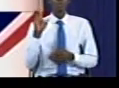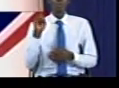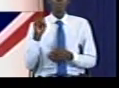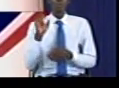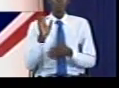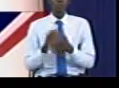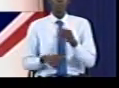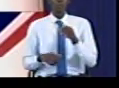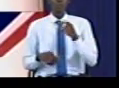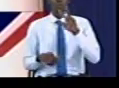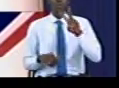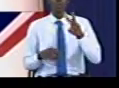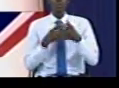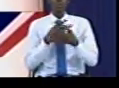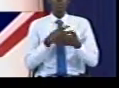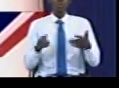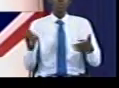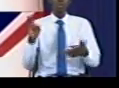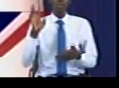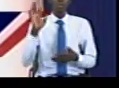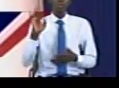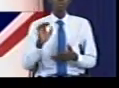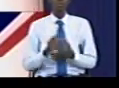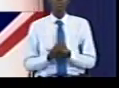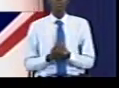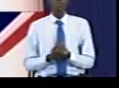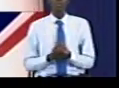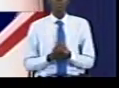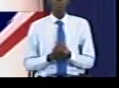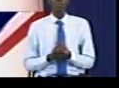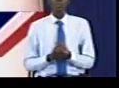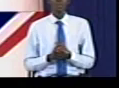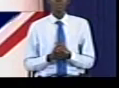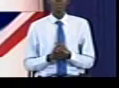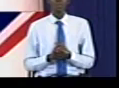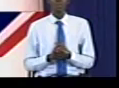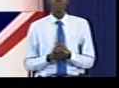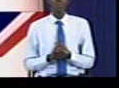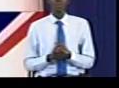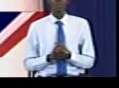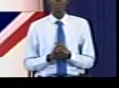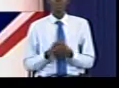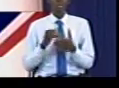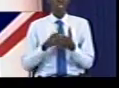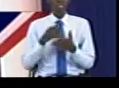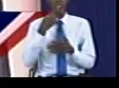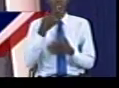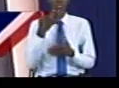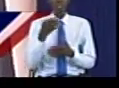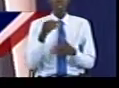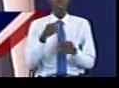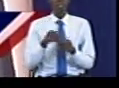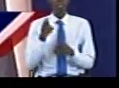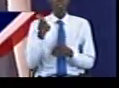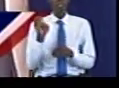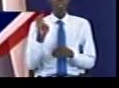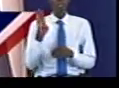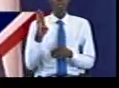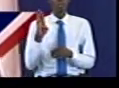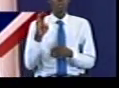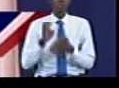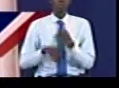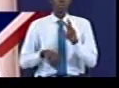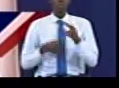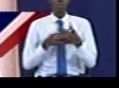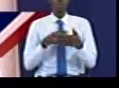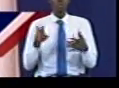9. Hebrews chapter 2, we're reading from verse 9. It tells us in Hebrews chapter 2, verse 9, but we